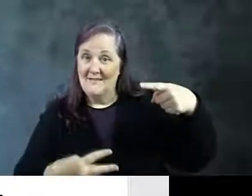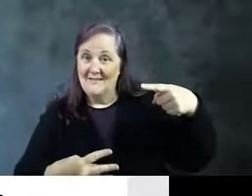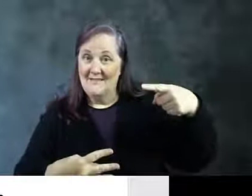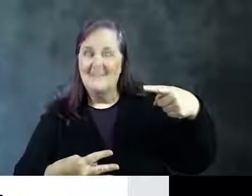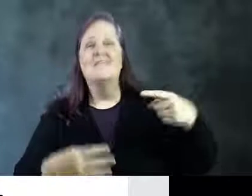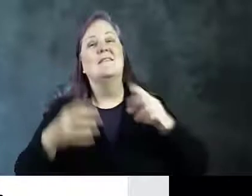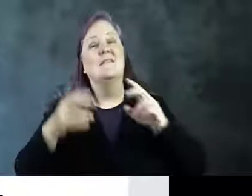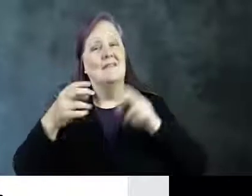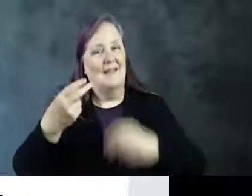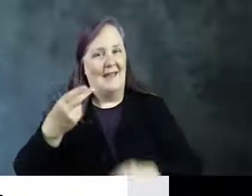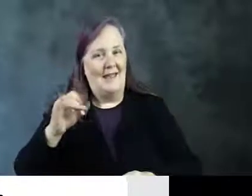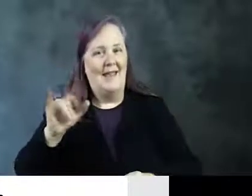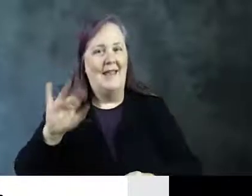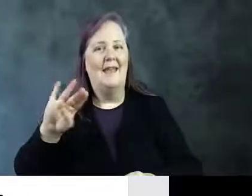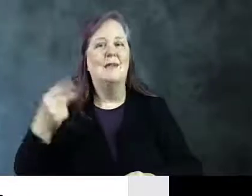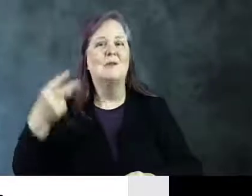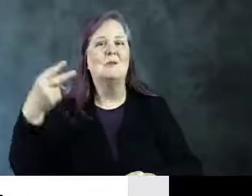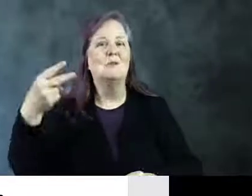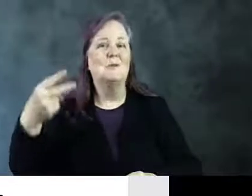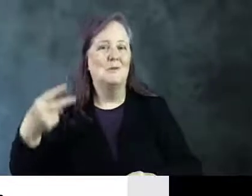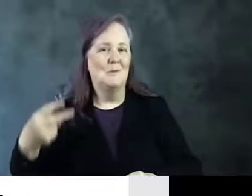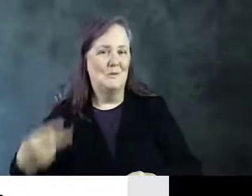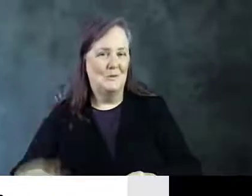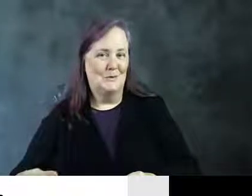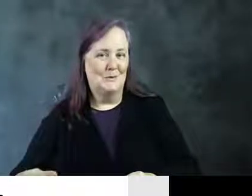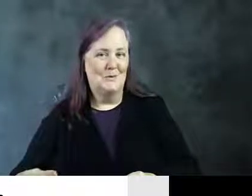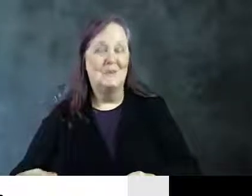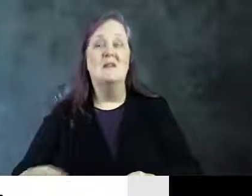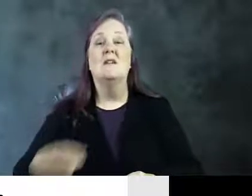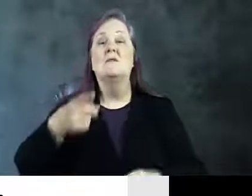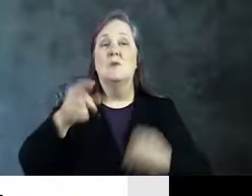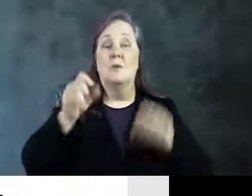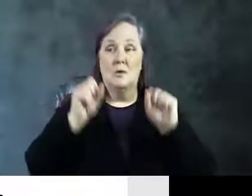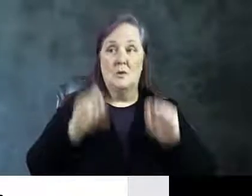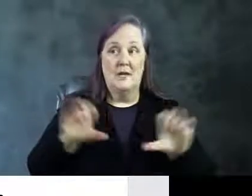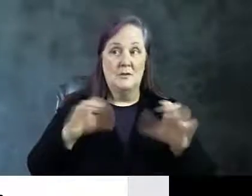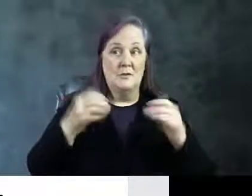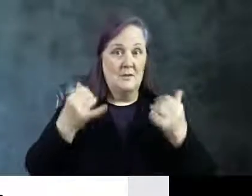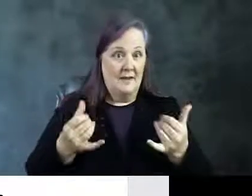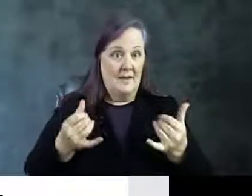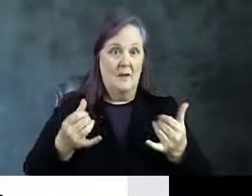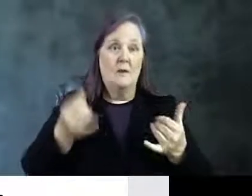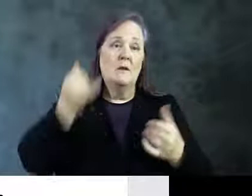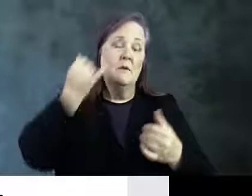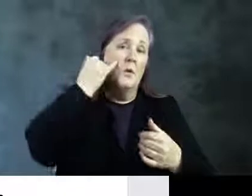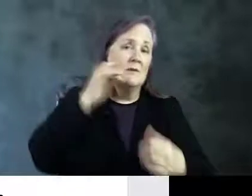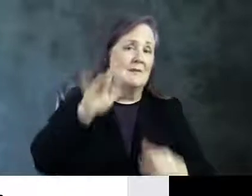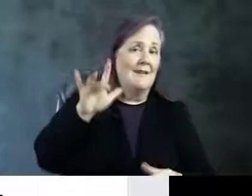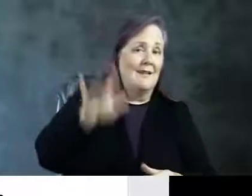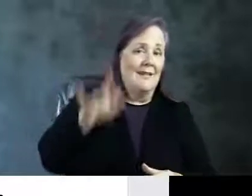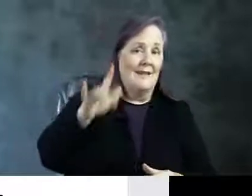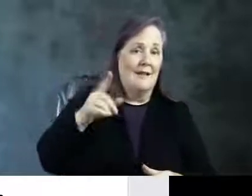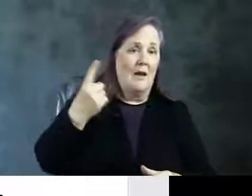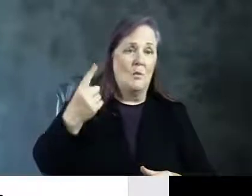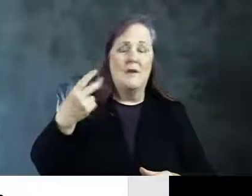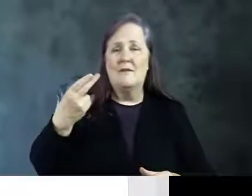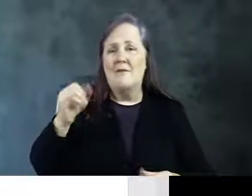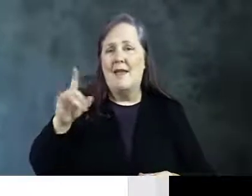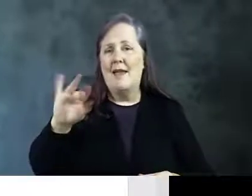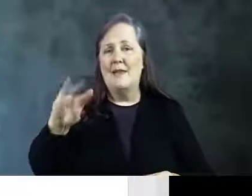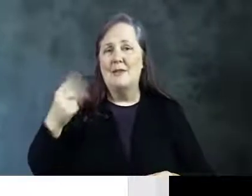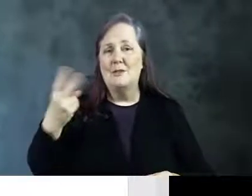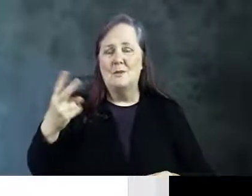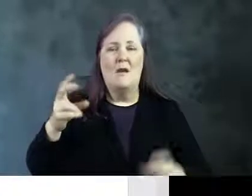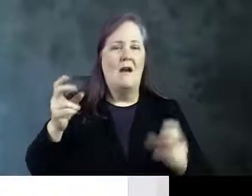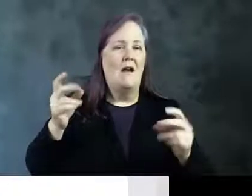some heading 2s. And the other thing that you can do now, so say I were to click on one of these heading 2s, it's